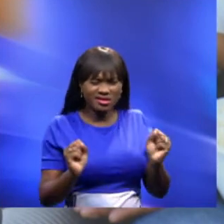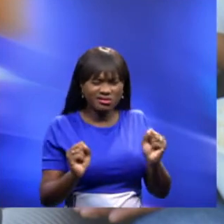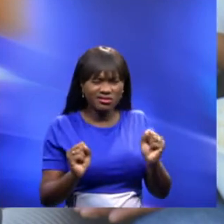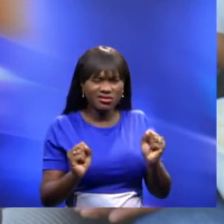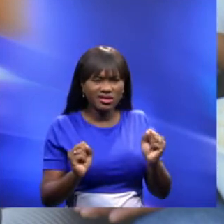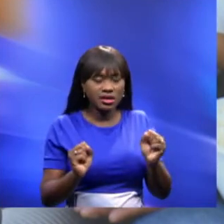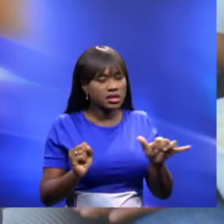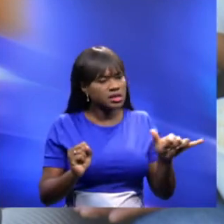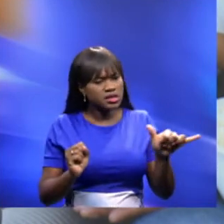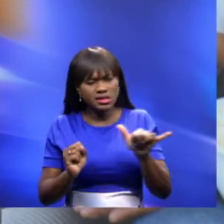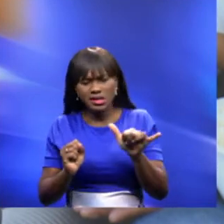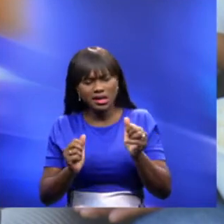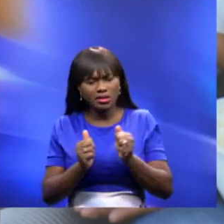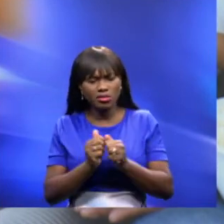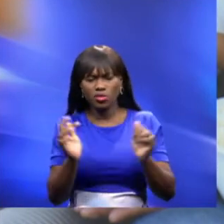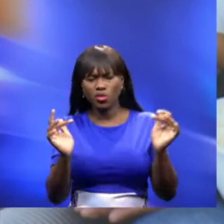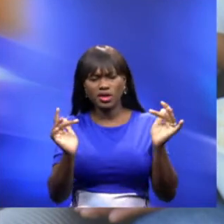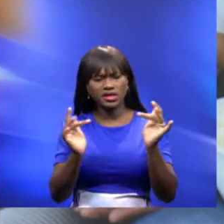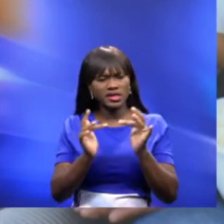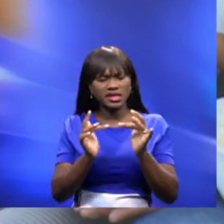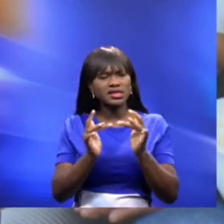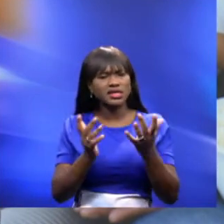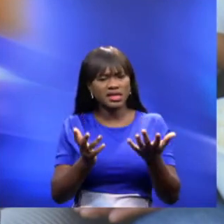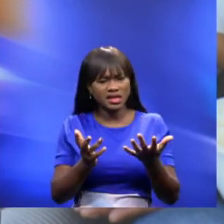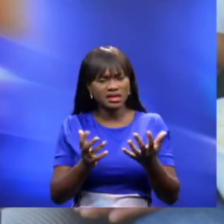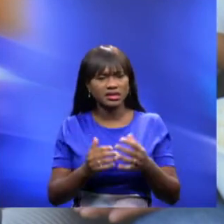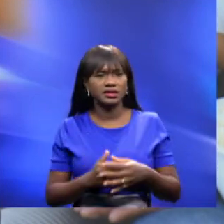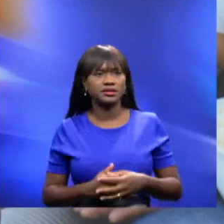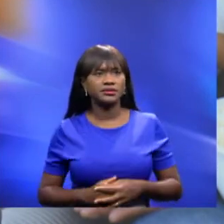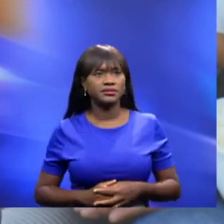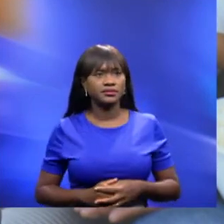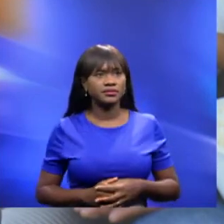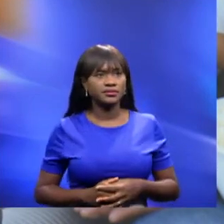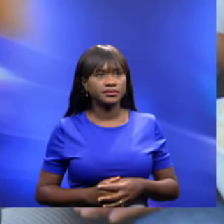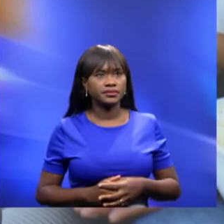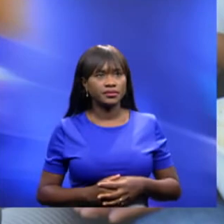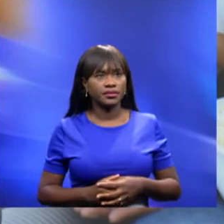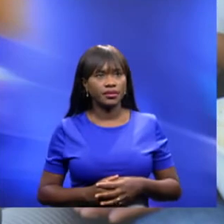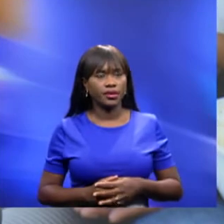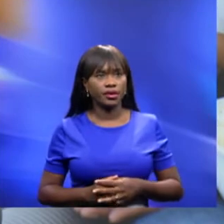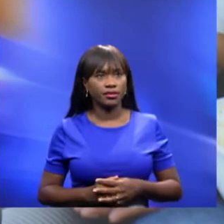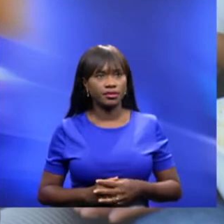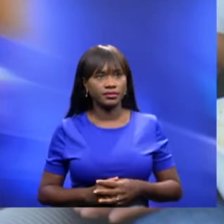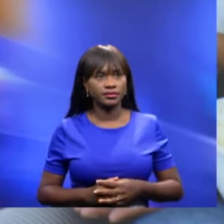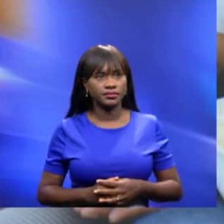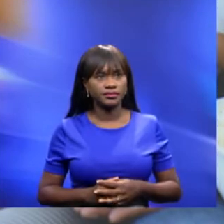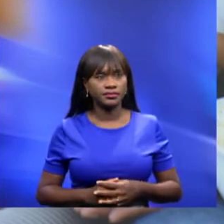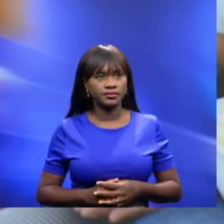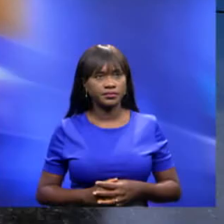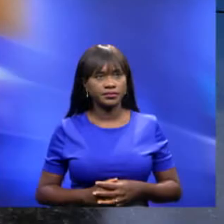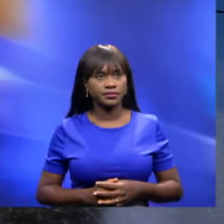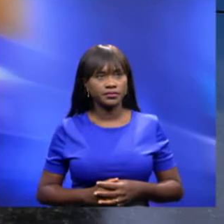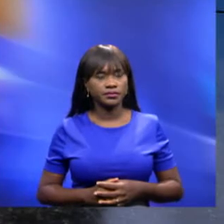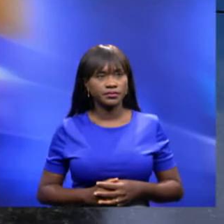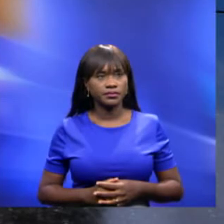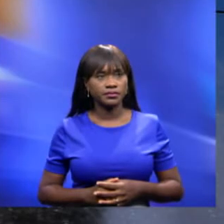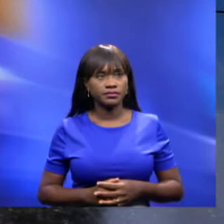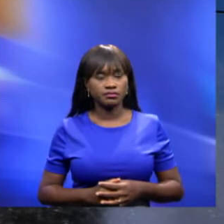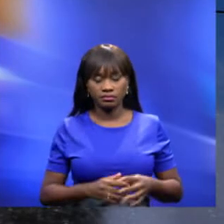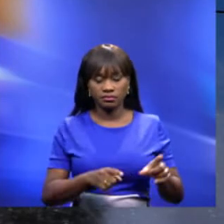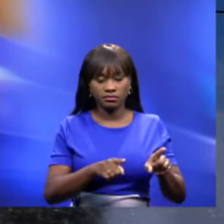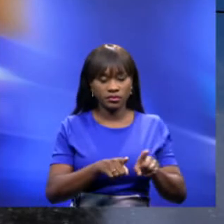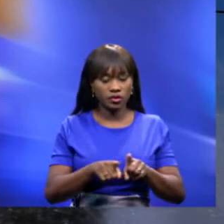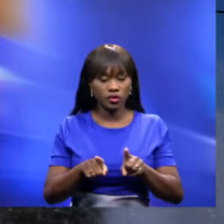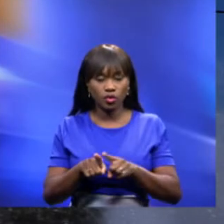in our cybersecurity solutions in terms of human resources as well as financial resources. There's also